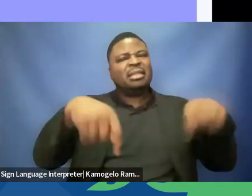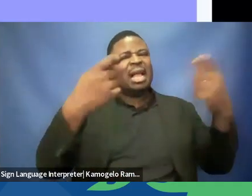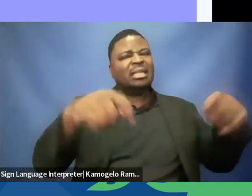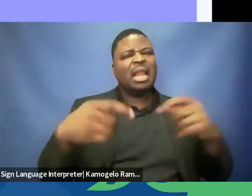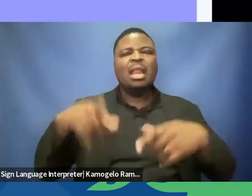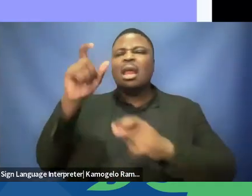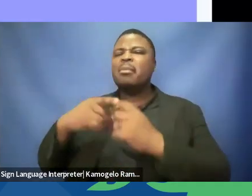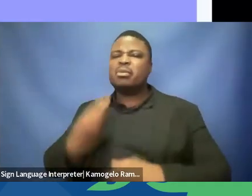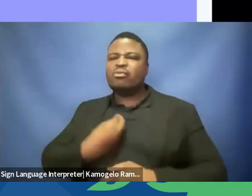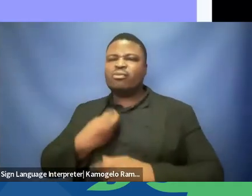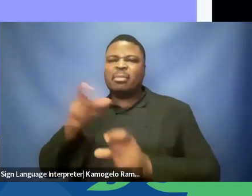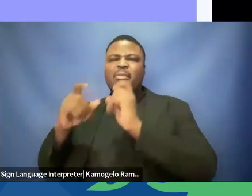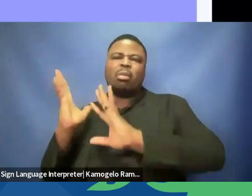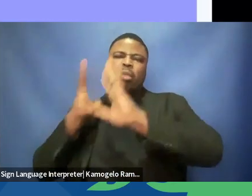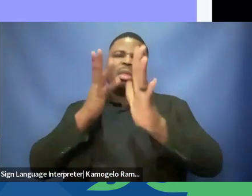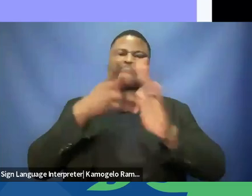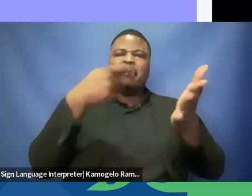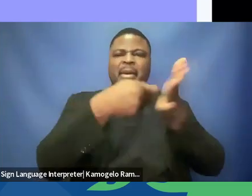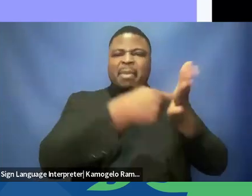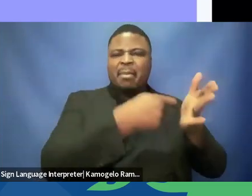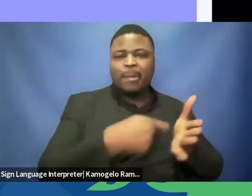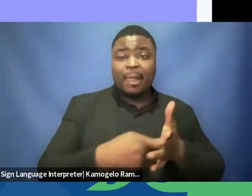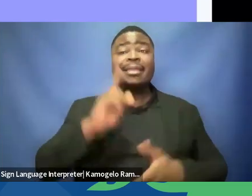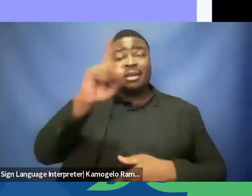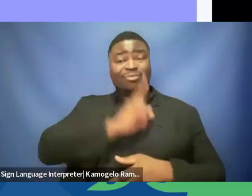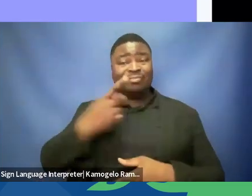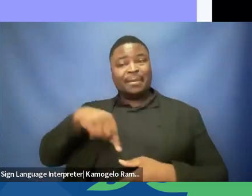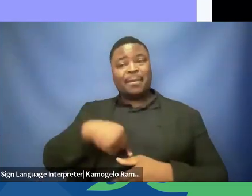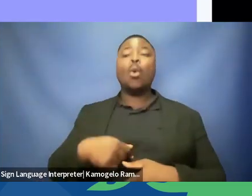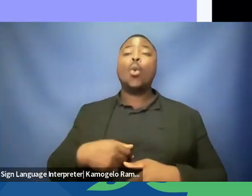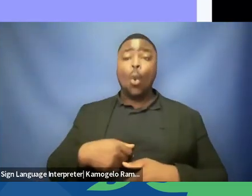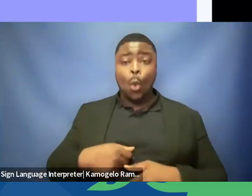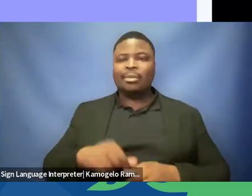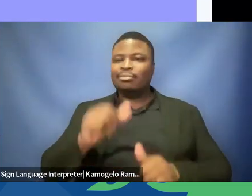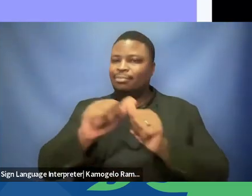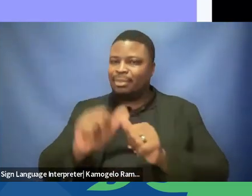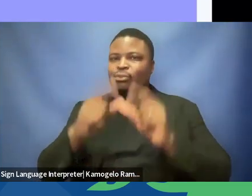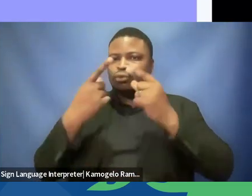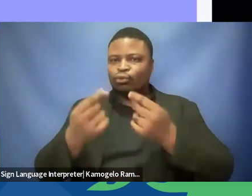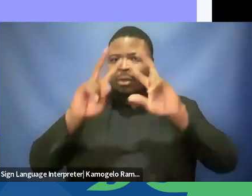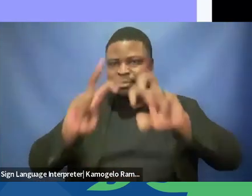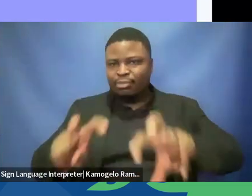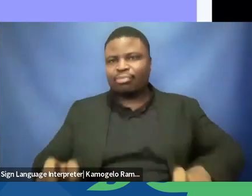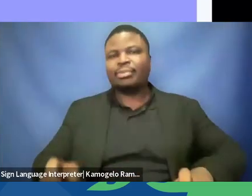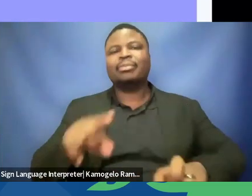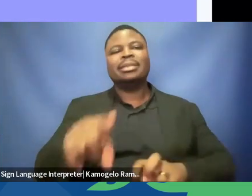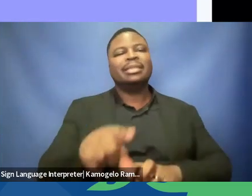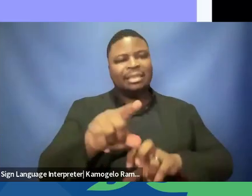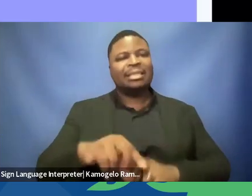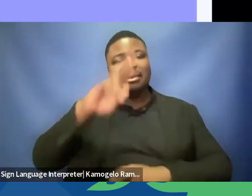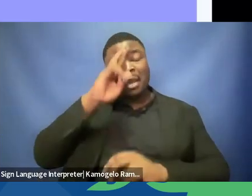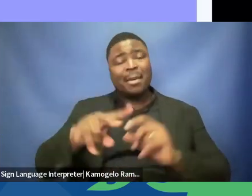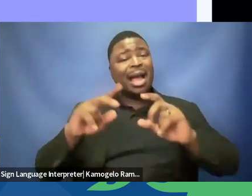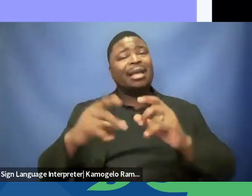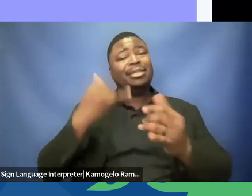was increasing. Drug use had also become closely intertwined with sexual activity, and this increased vulnerability